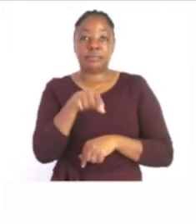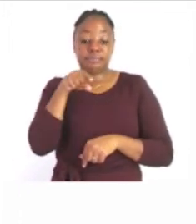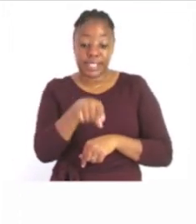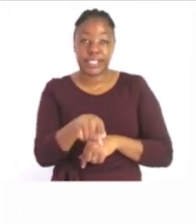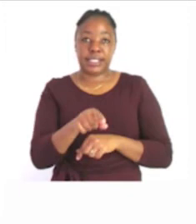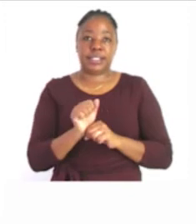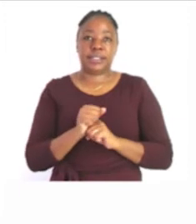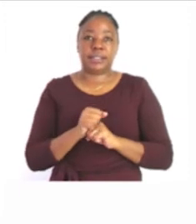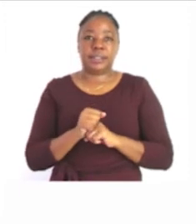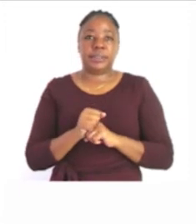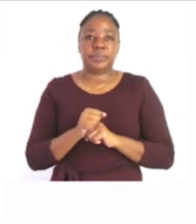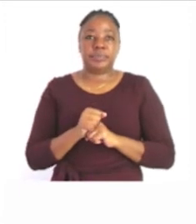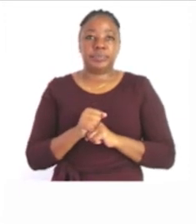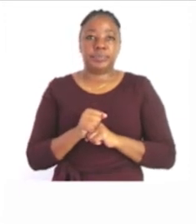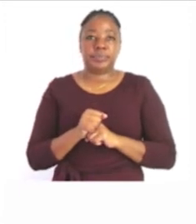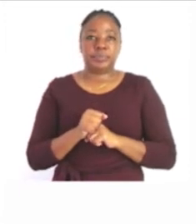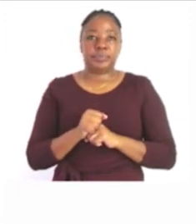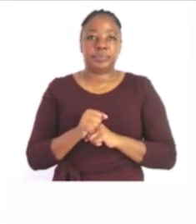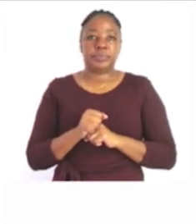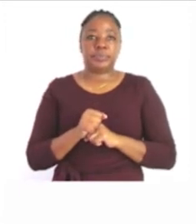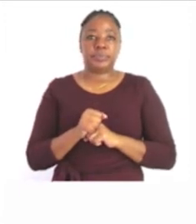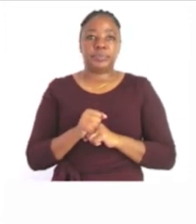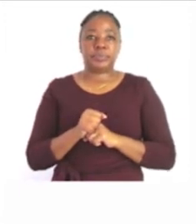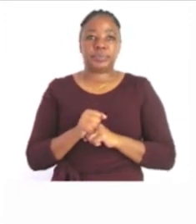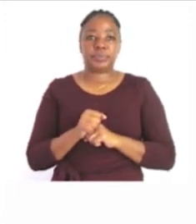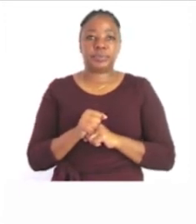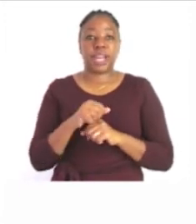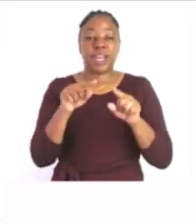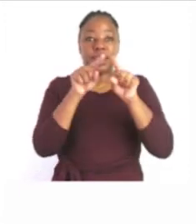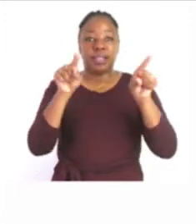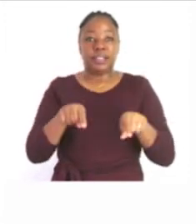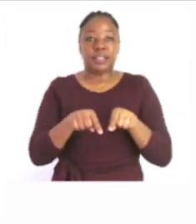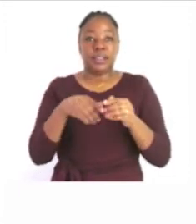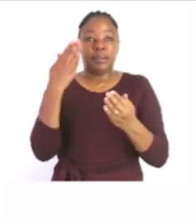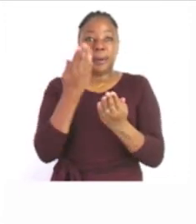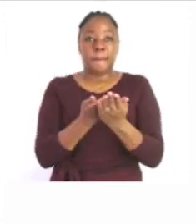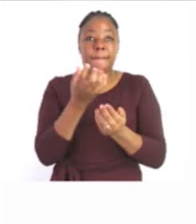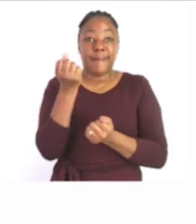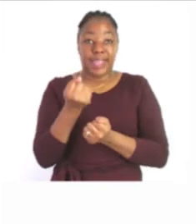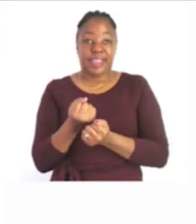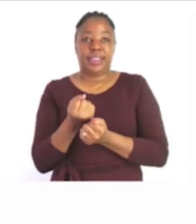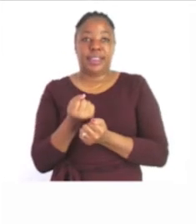or it. You can see that there are some pictures there to show some of the pronouns that we have.